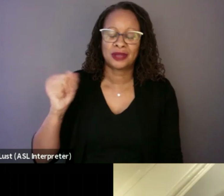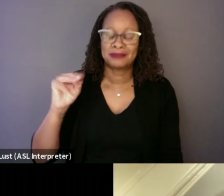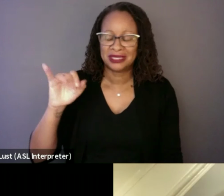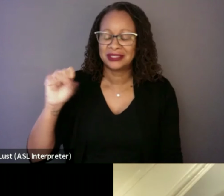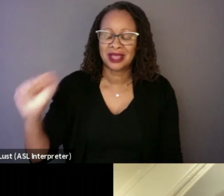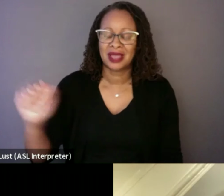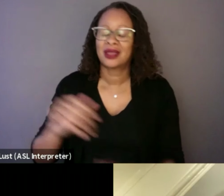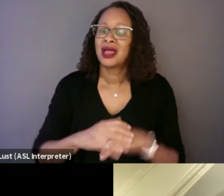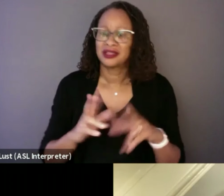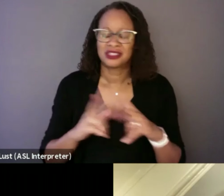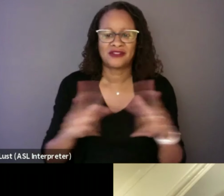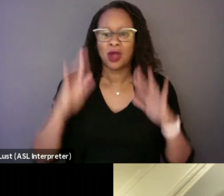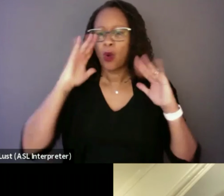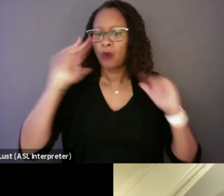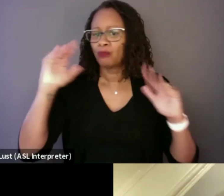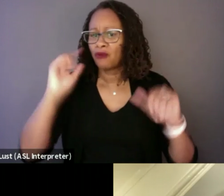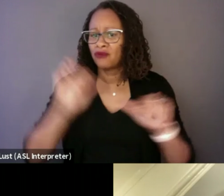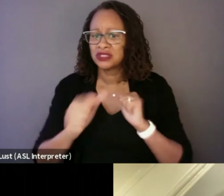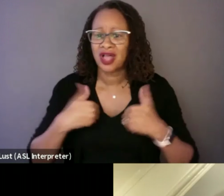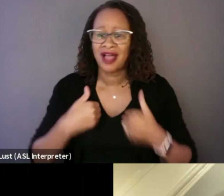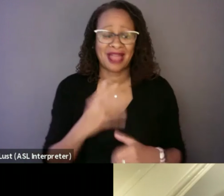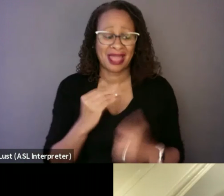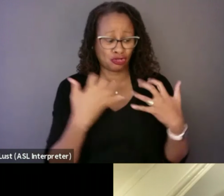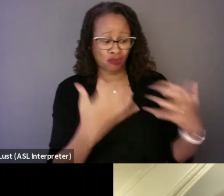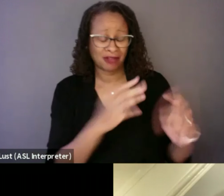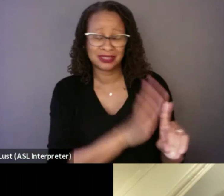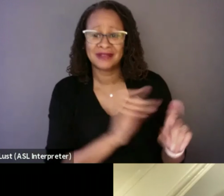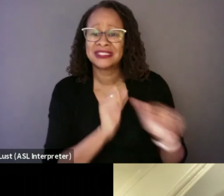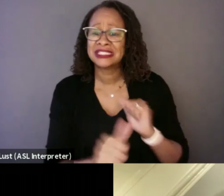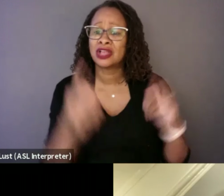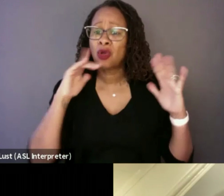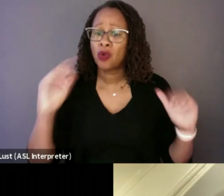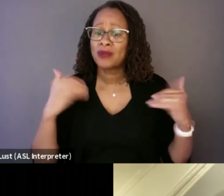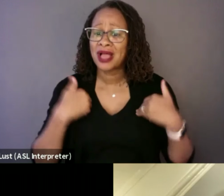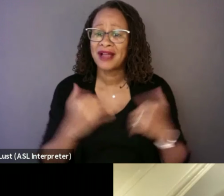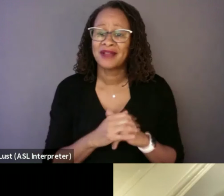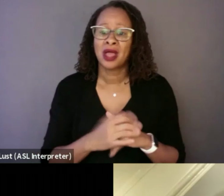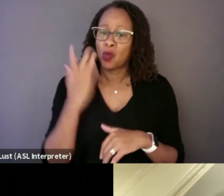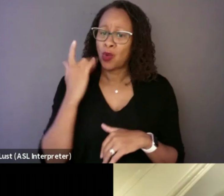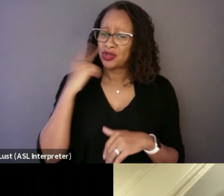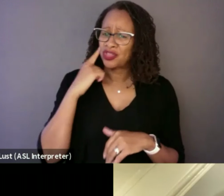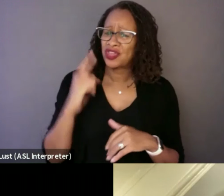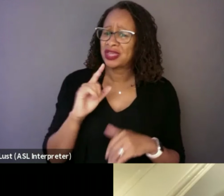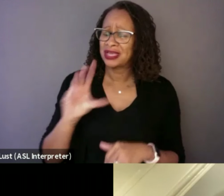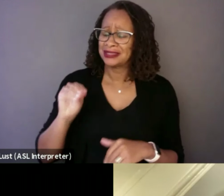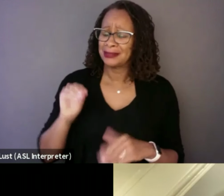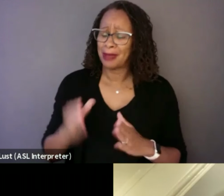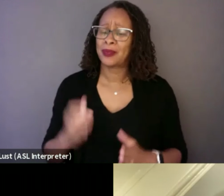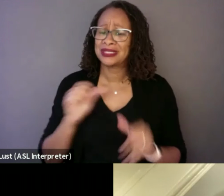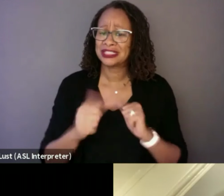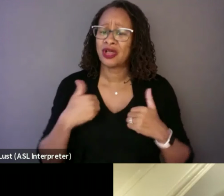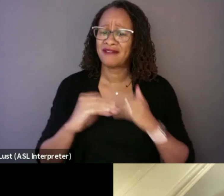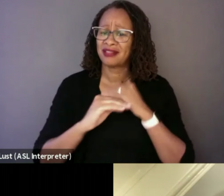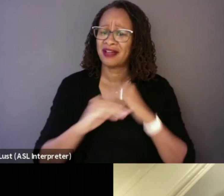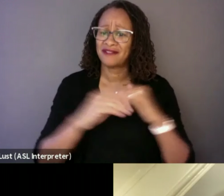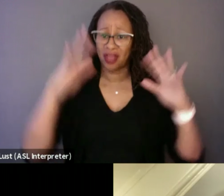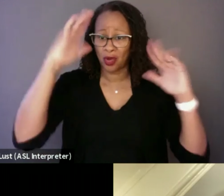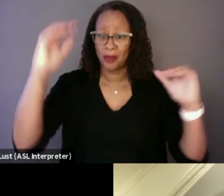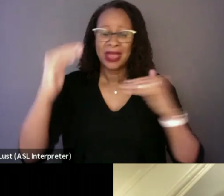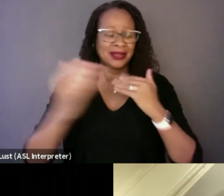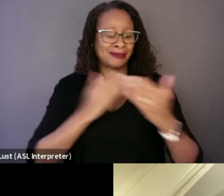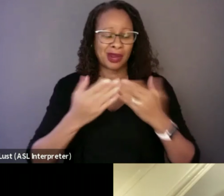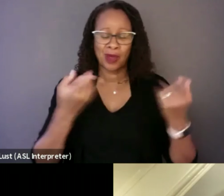think, why do you think Zimbabweans are able to maintain this level of hope despite all of what has happened during the course of